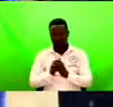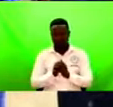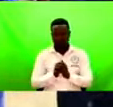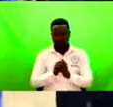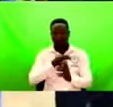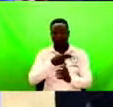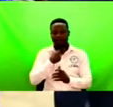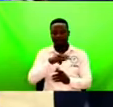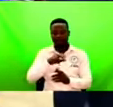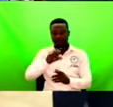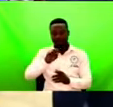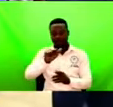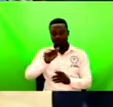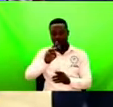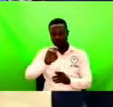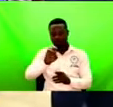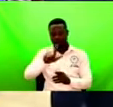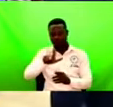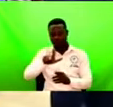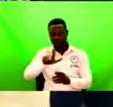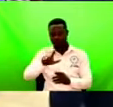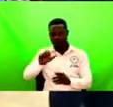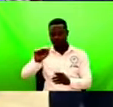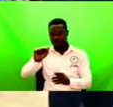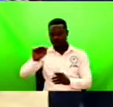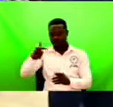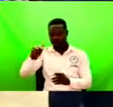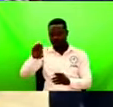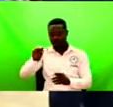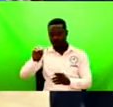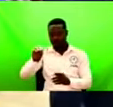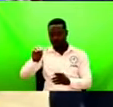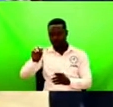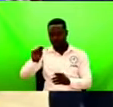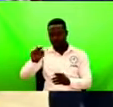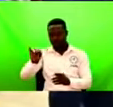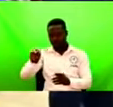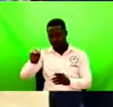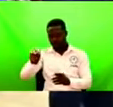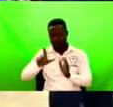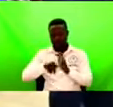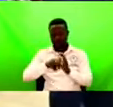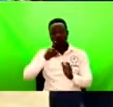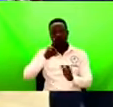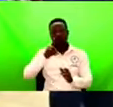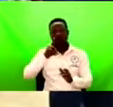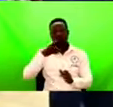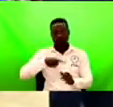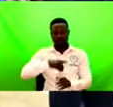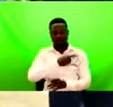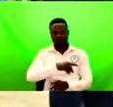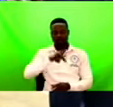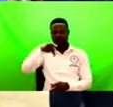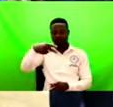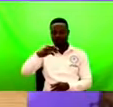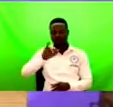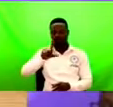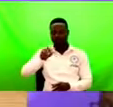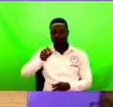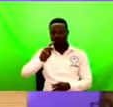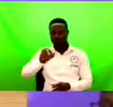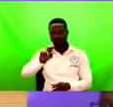Pastor Samuel Avonio, and Deaconess Philomena Miracle, on your appointment to the High